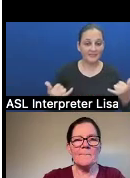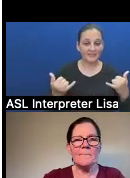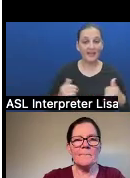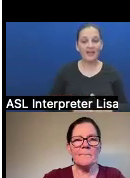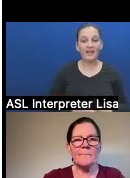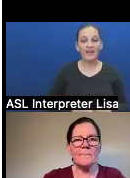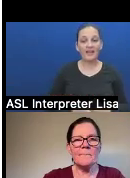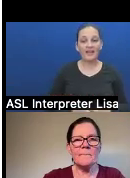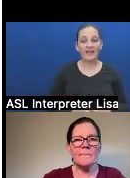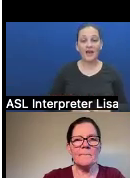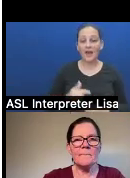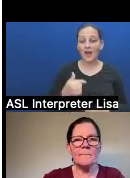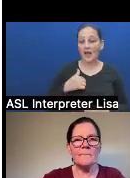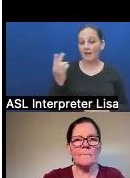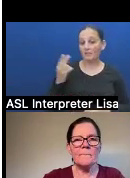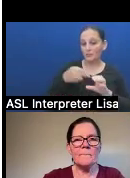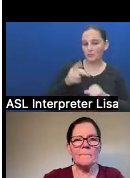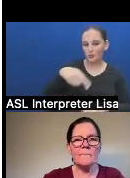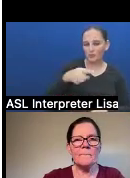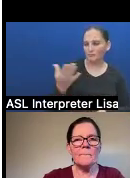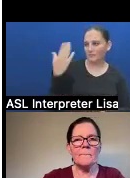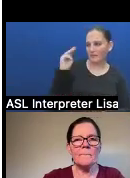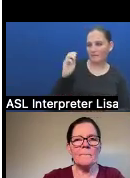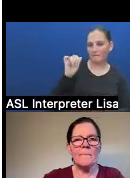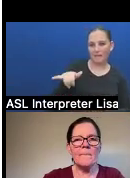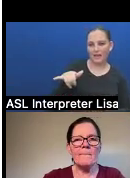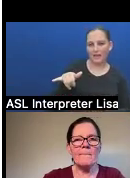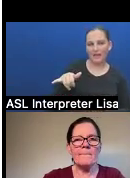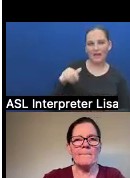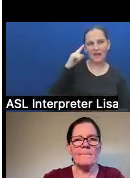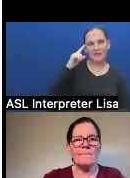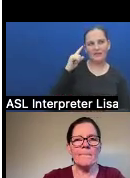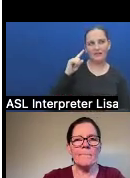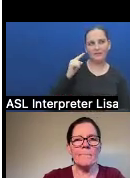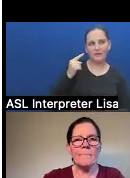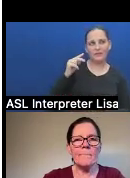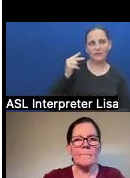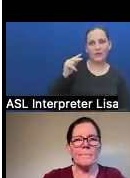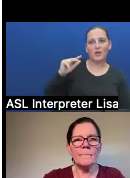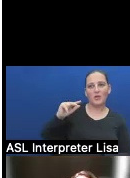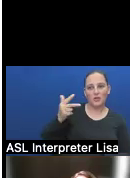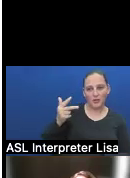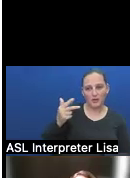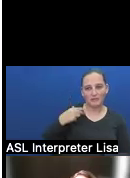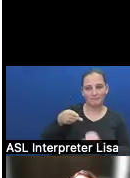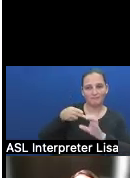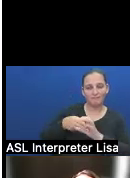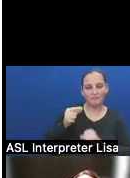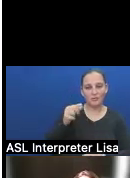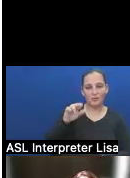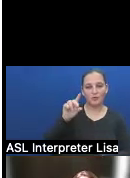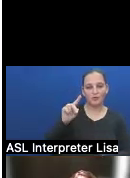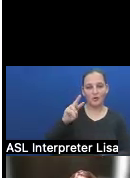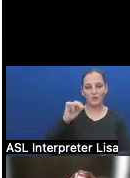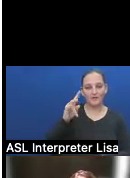was here in May, about I think it was my third day of work at Grand River. And so I was having a